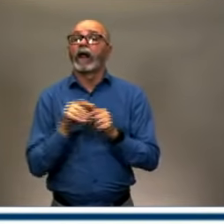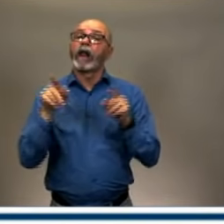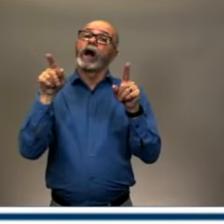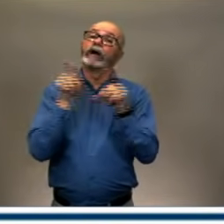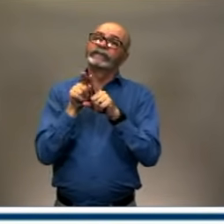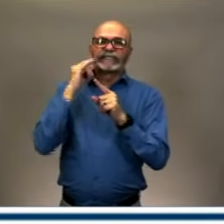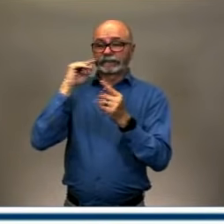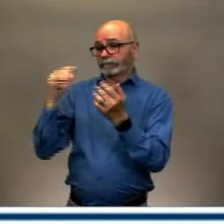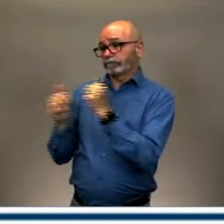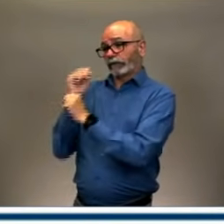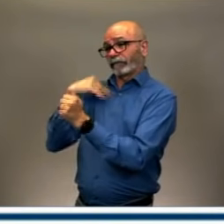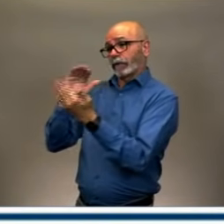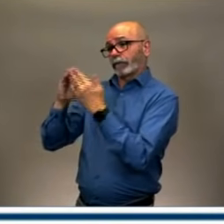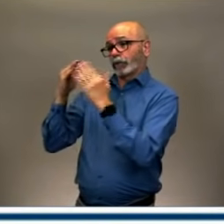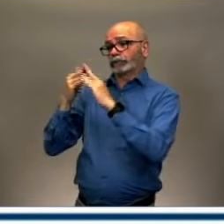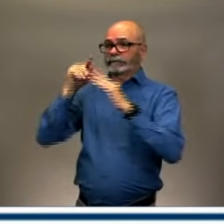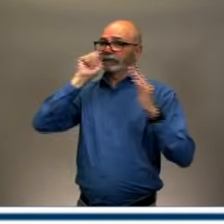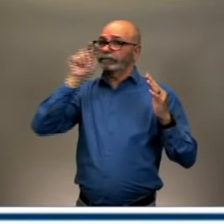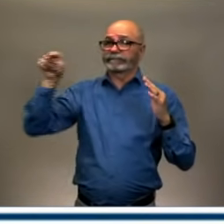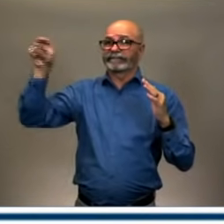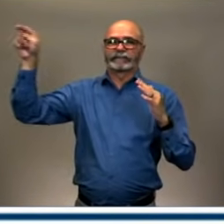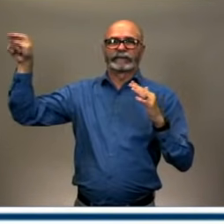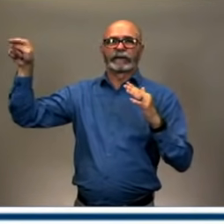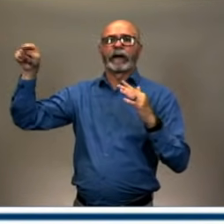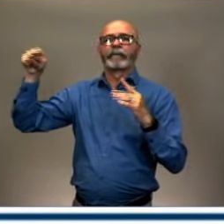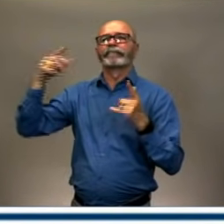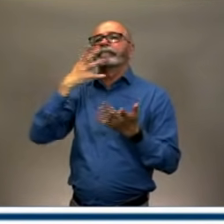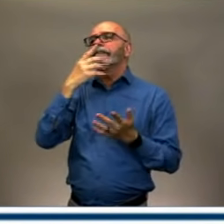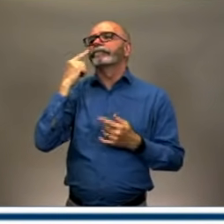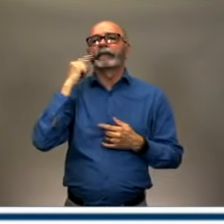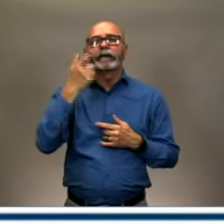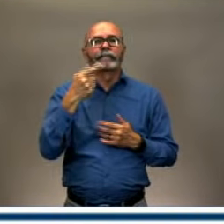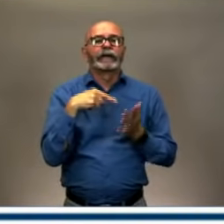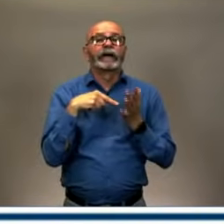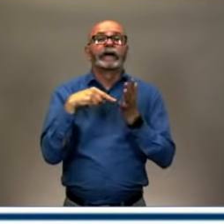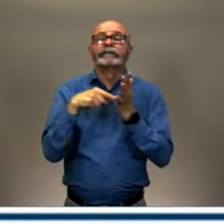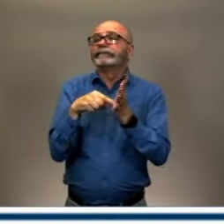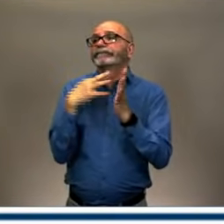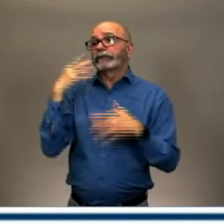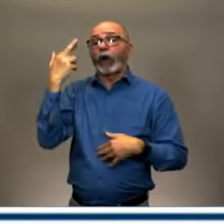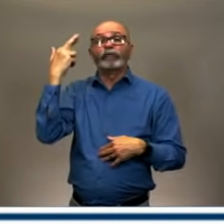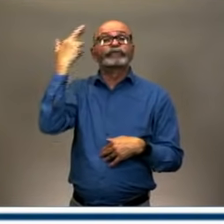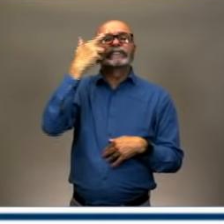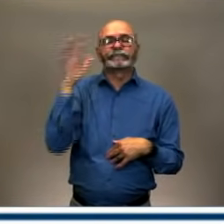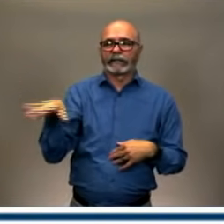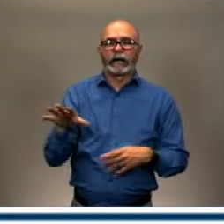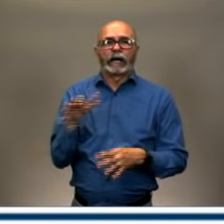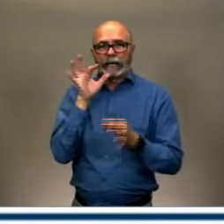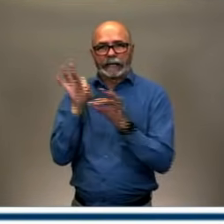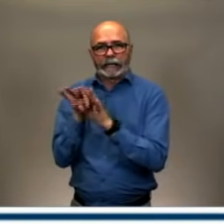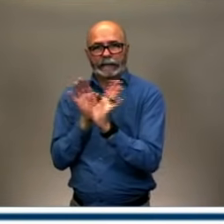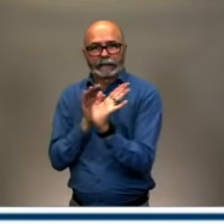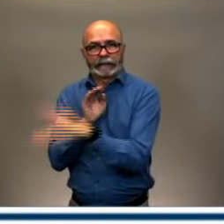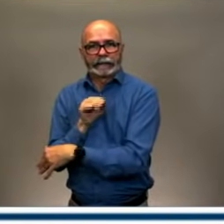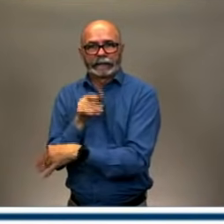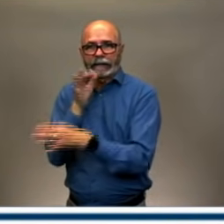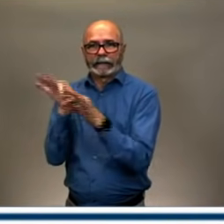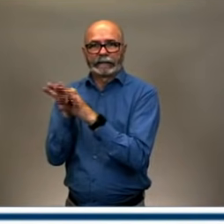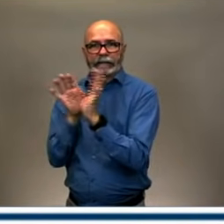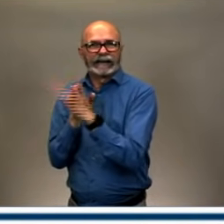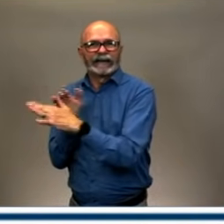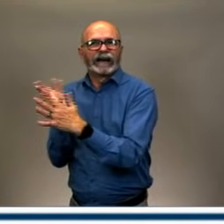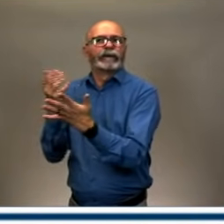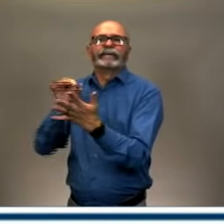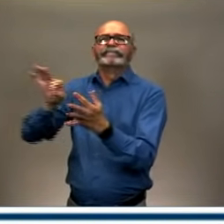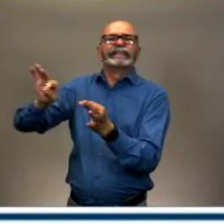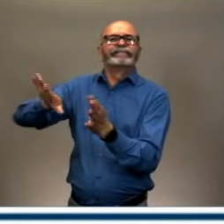are marginalized and for socioeconomic reasons are more vulnerable to COVID. And we're certainly